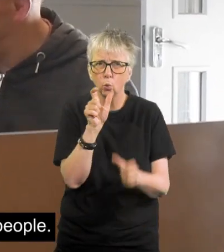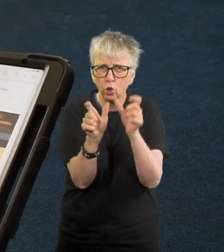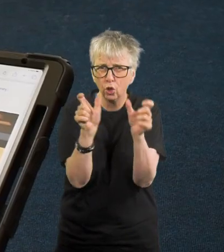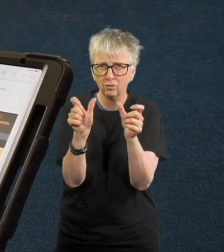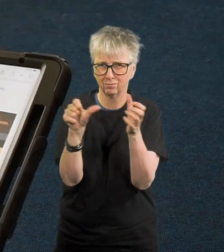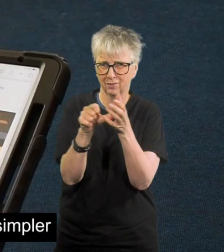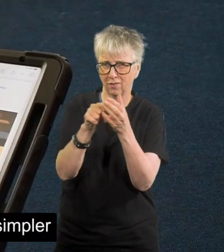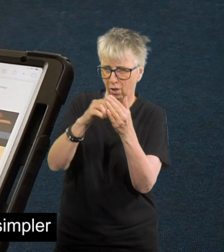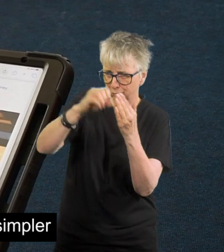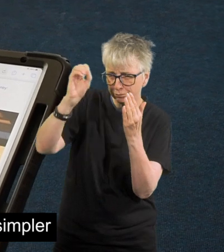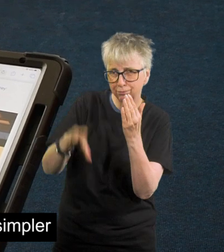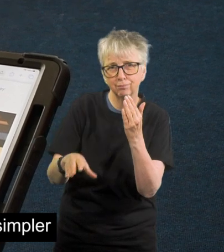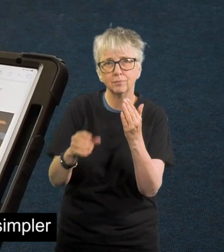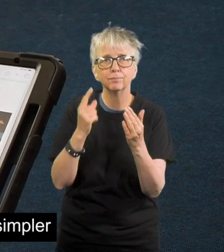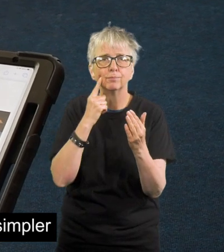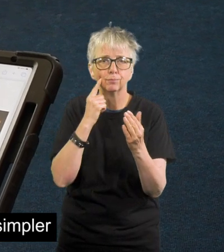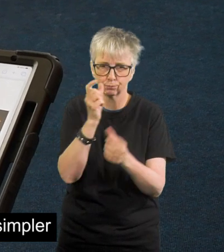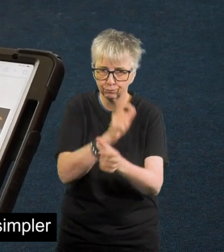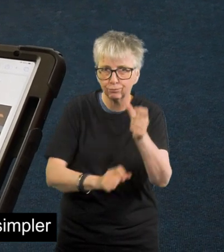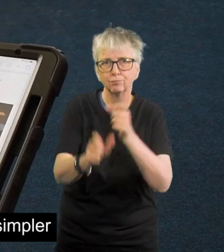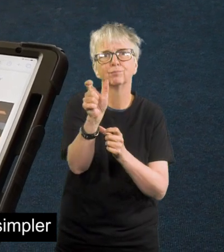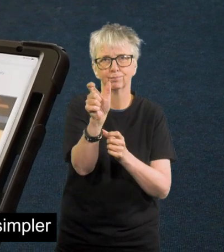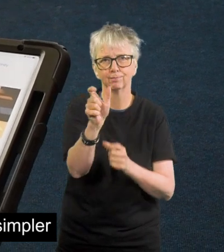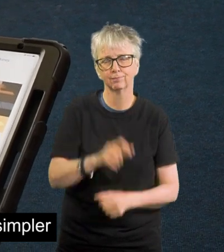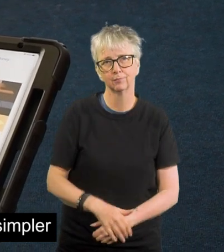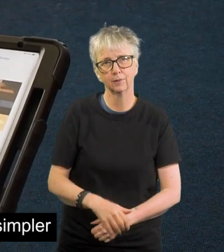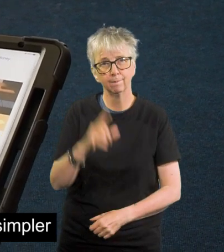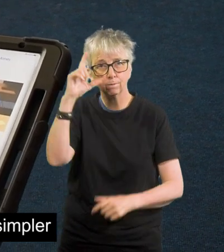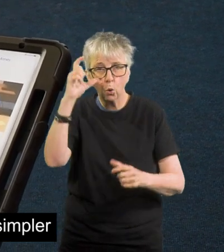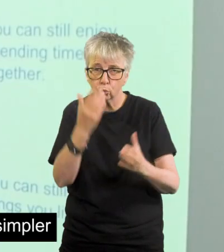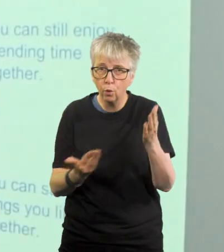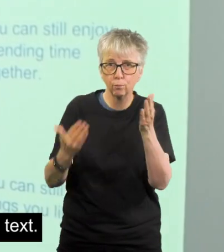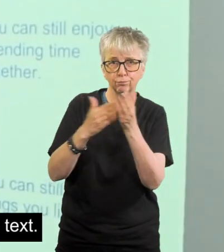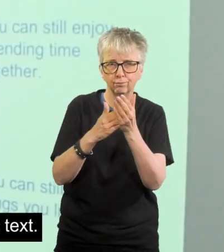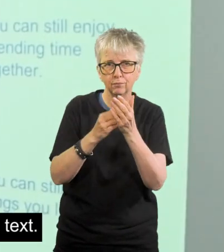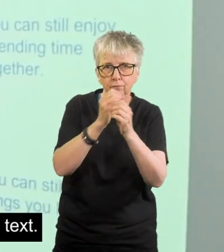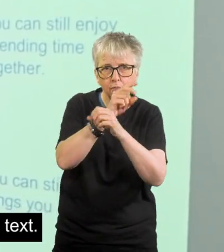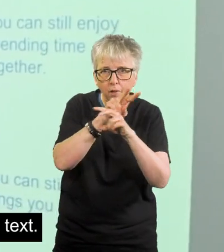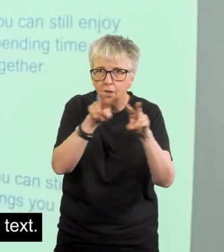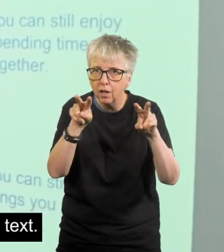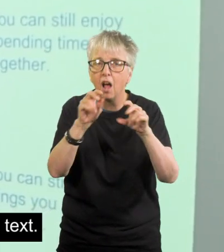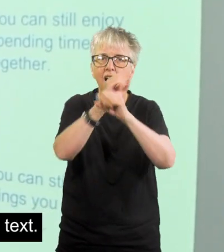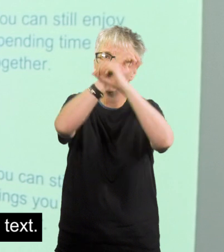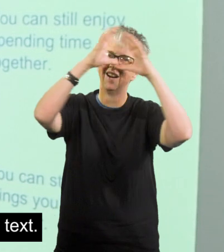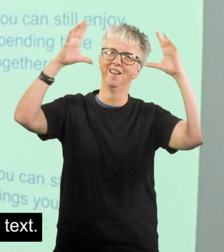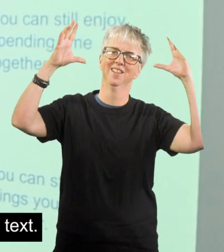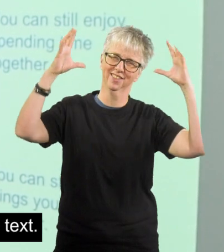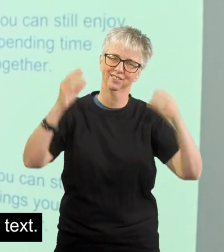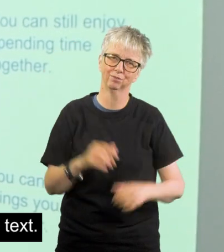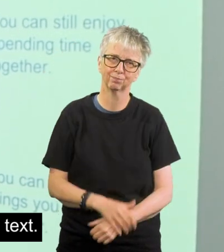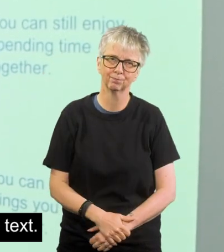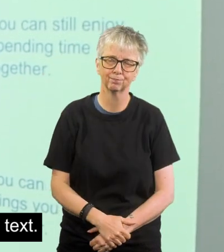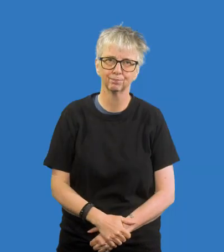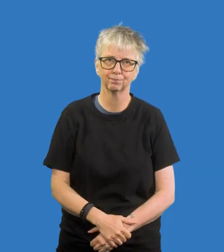people. Easy Read is when wording is made simpler, and images are used to support